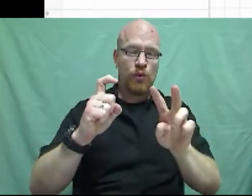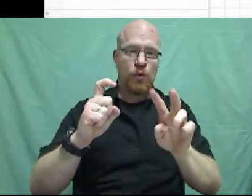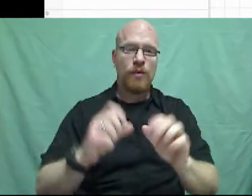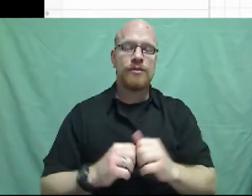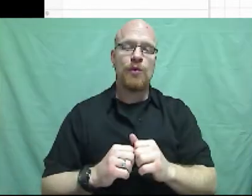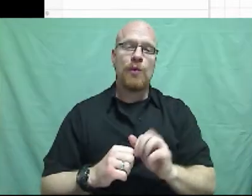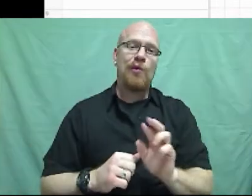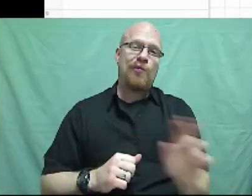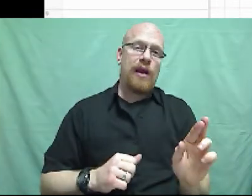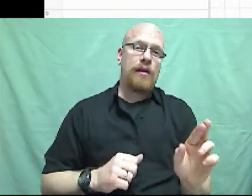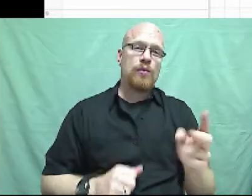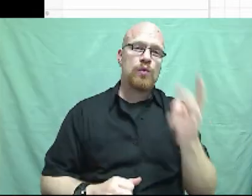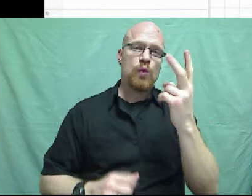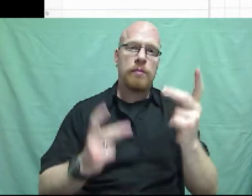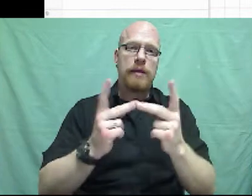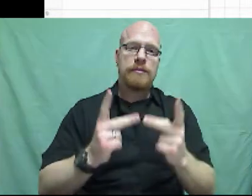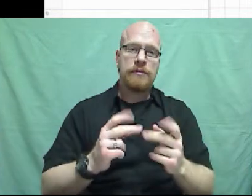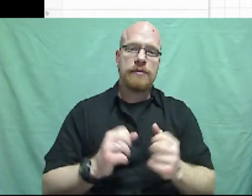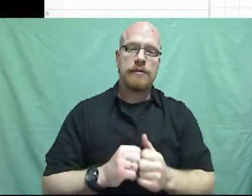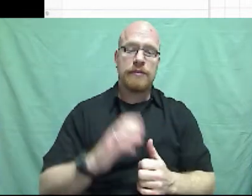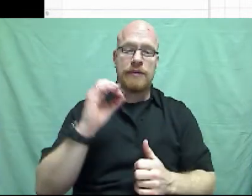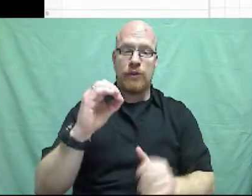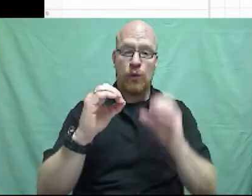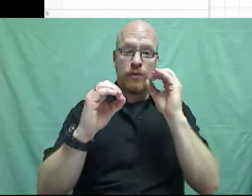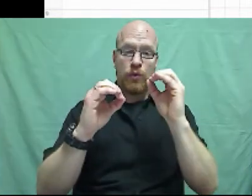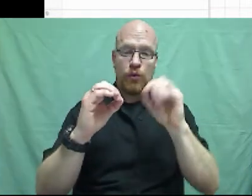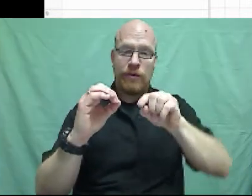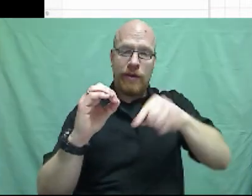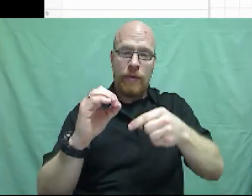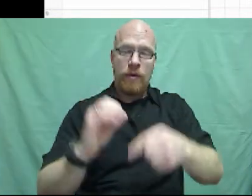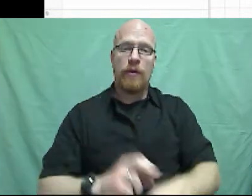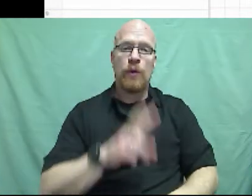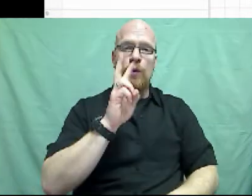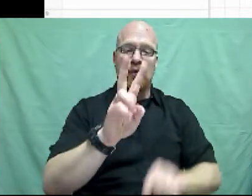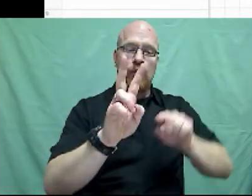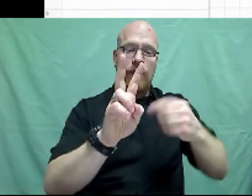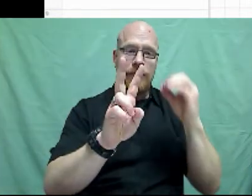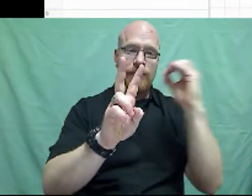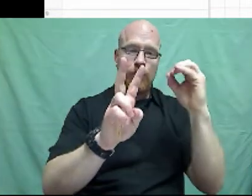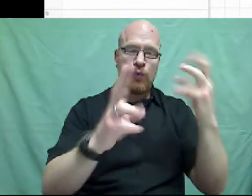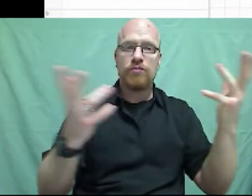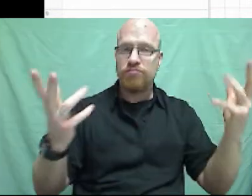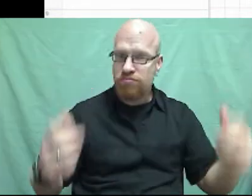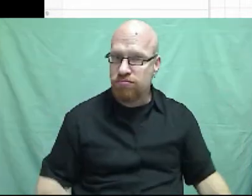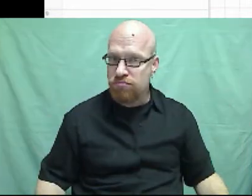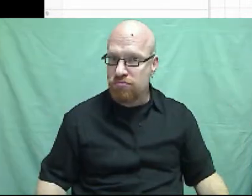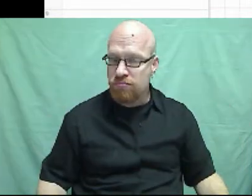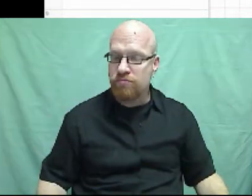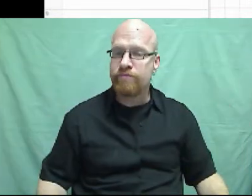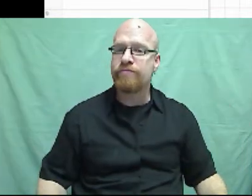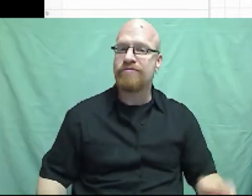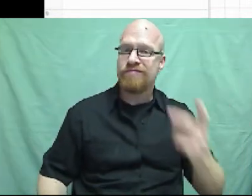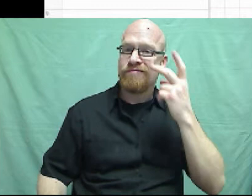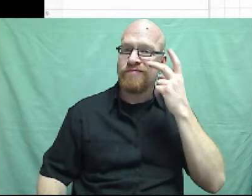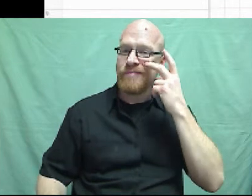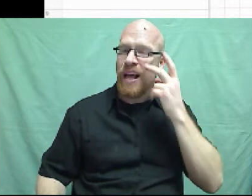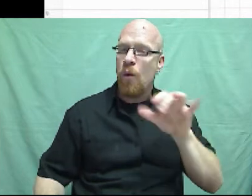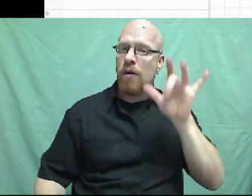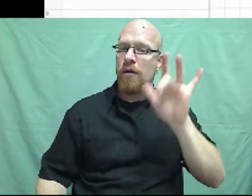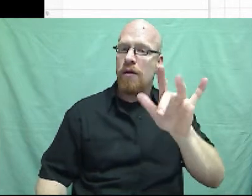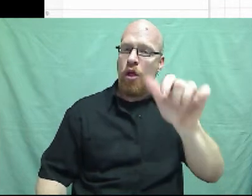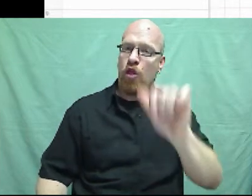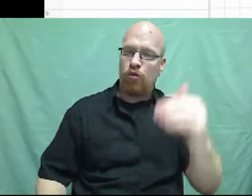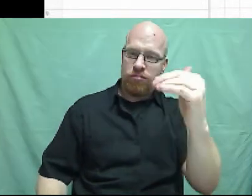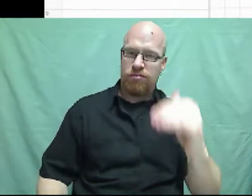h, remember, is positive 2 in this. It looks like x minus 2, but it's x minus a positive 2. So it moved